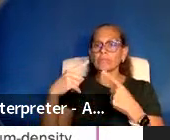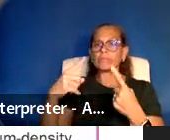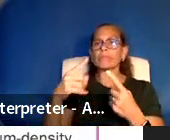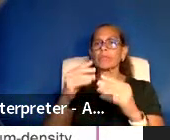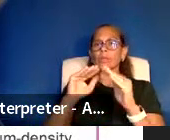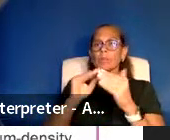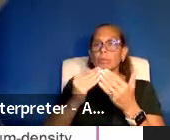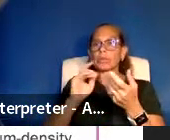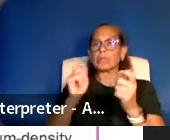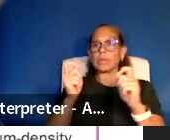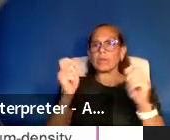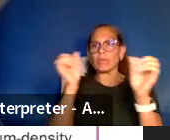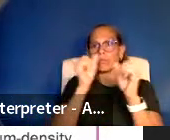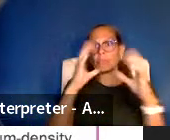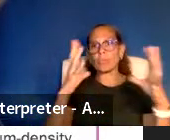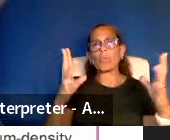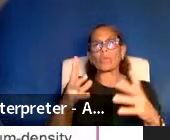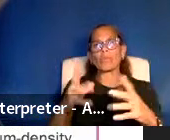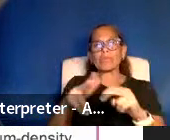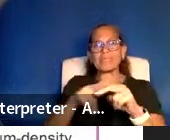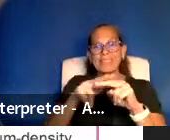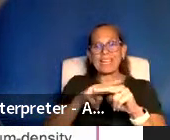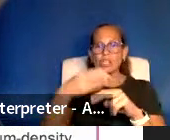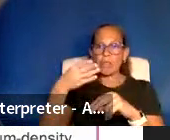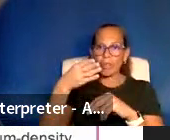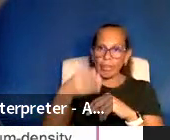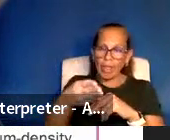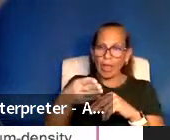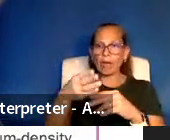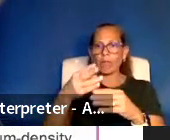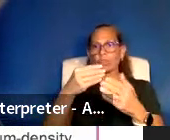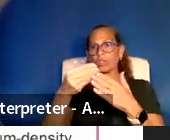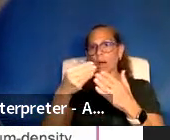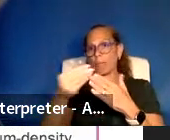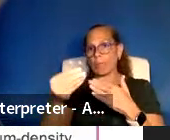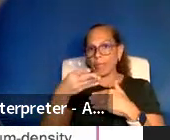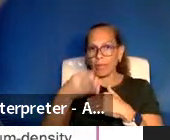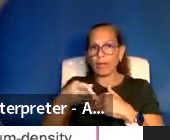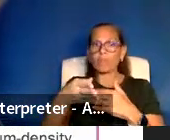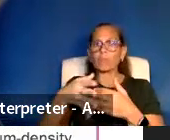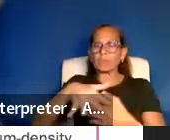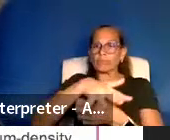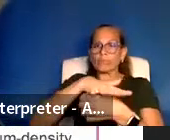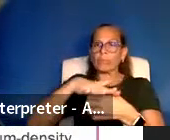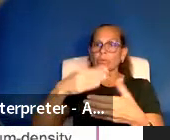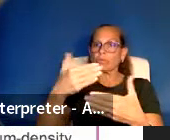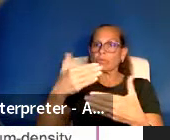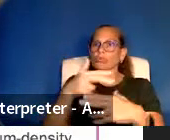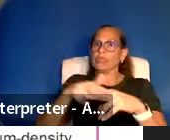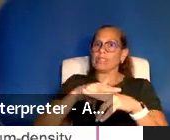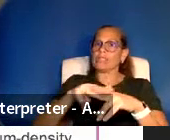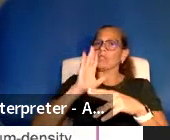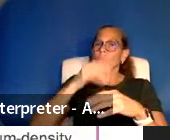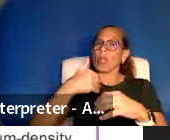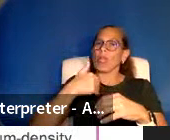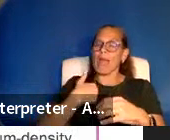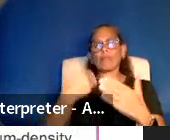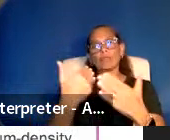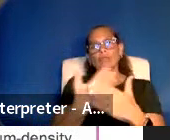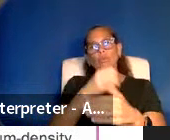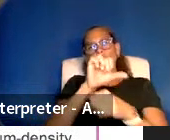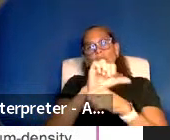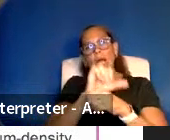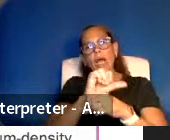shaped a vision for a station landing and plaza that would concentrate density around the new train station and also allow for both new jobs